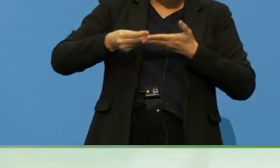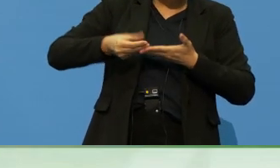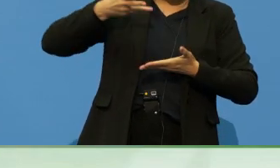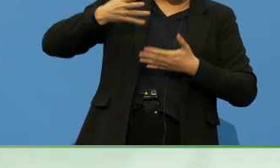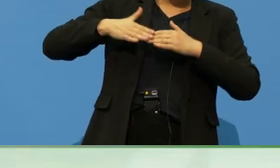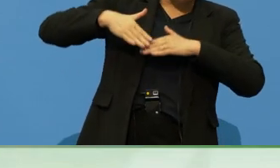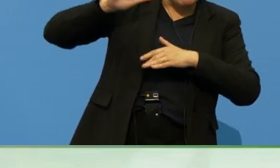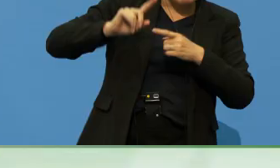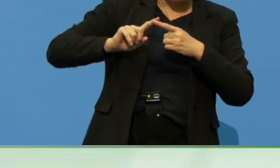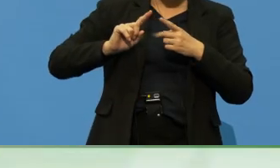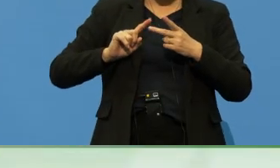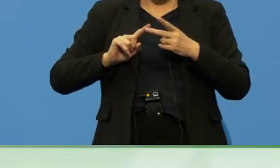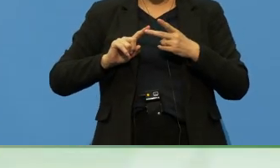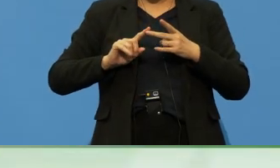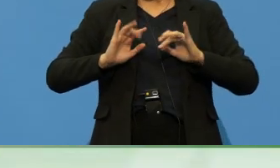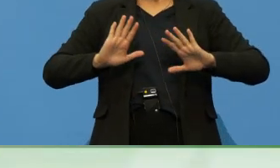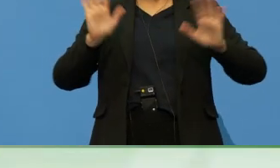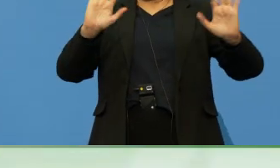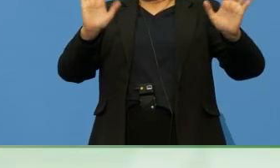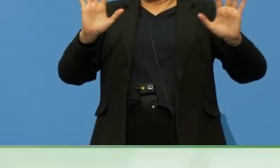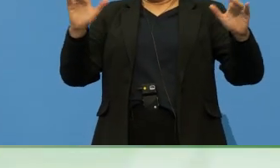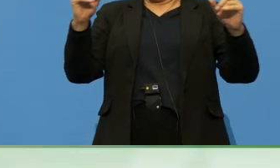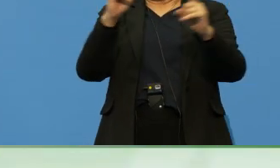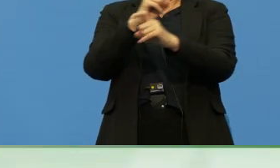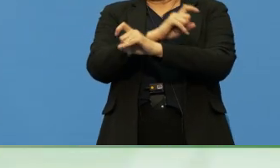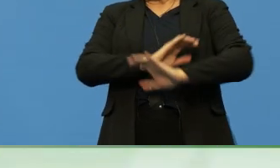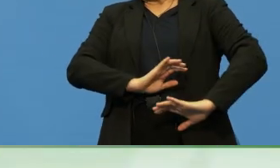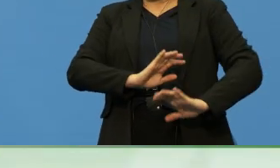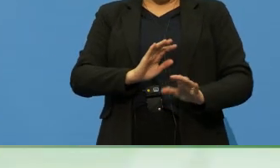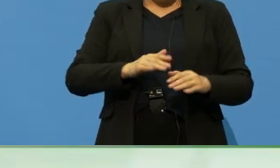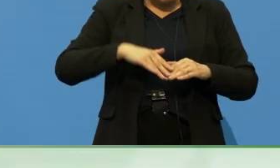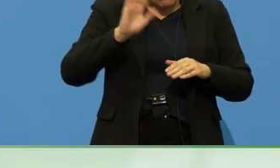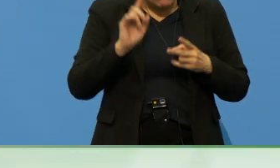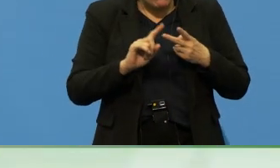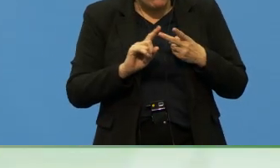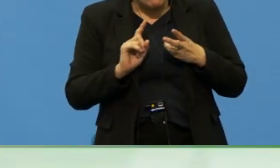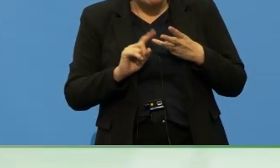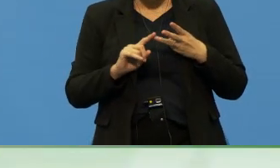Is it more than accessibility, or